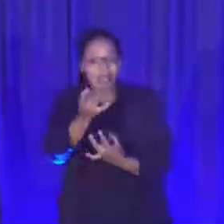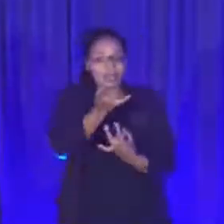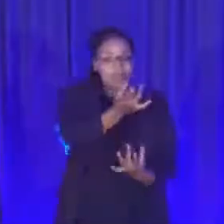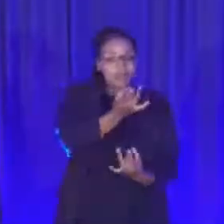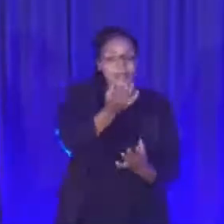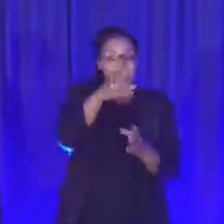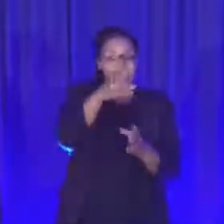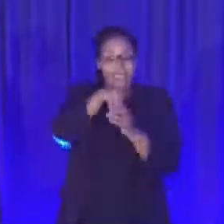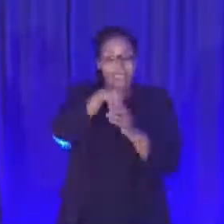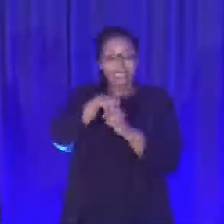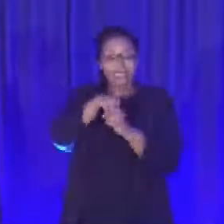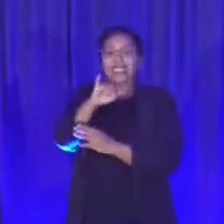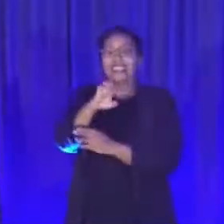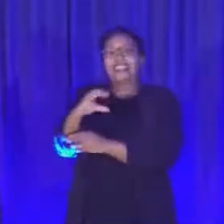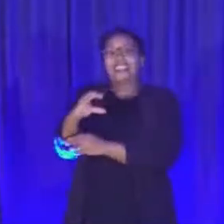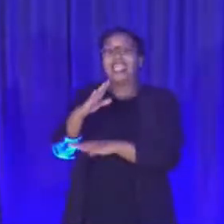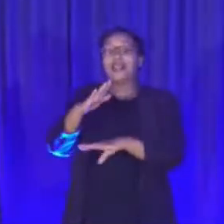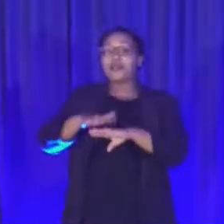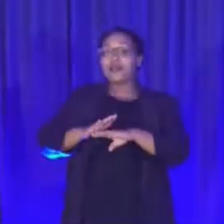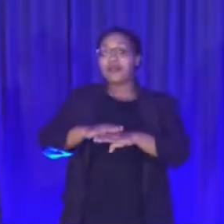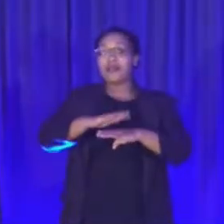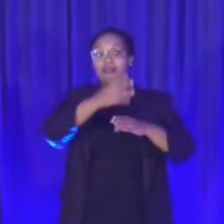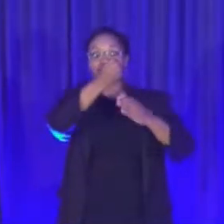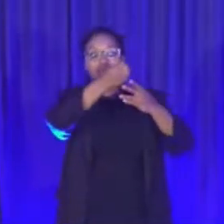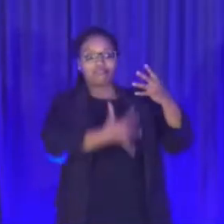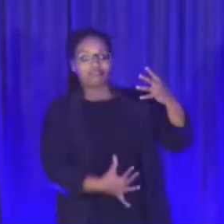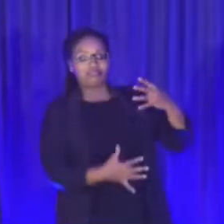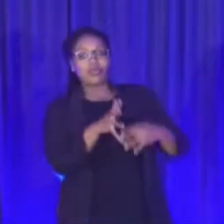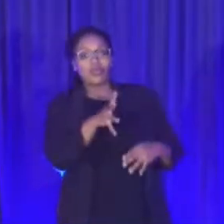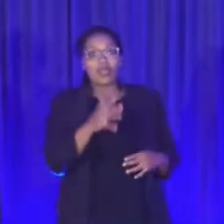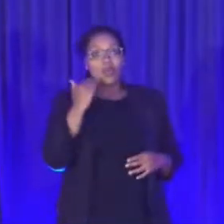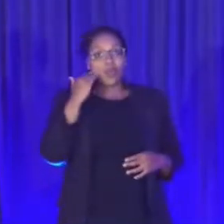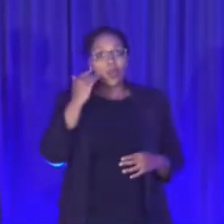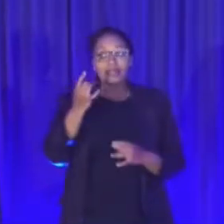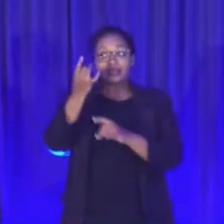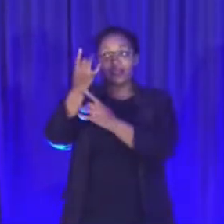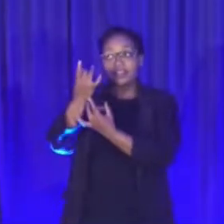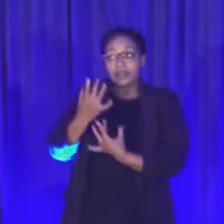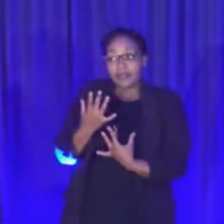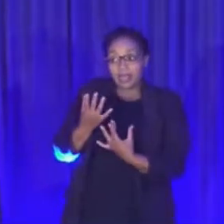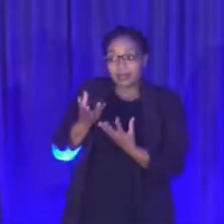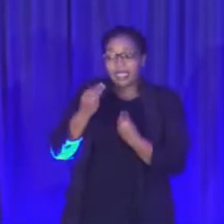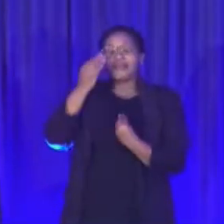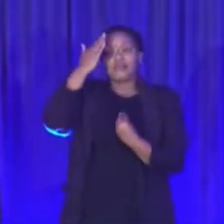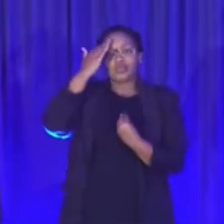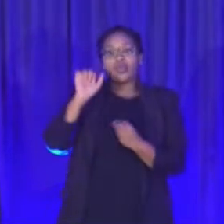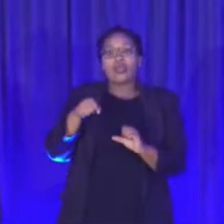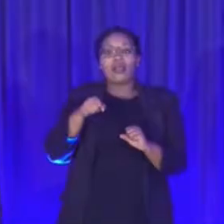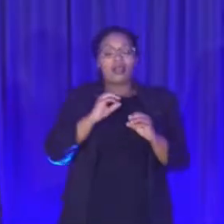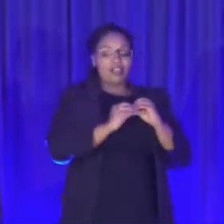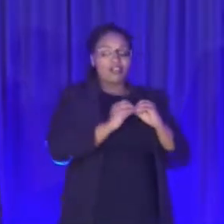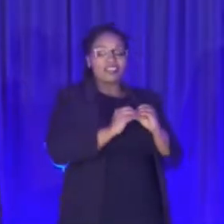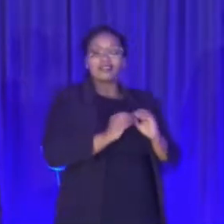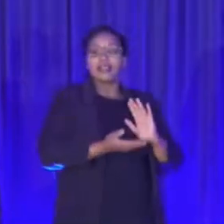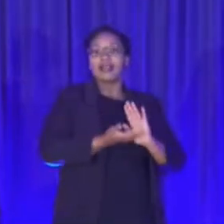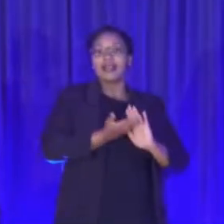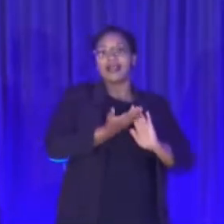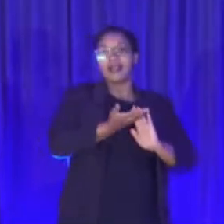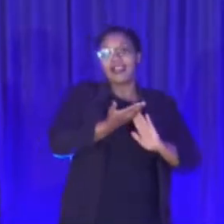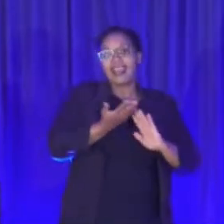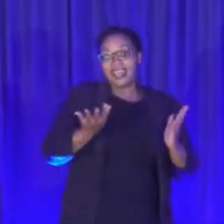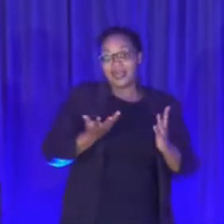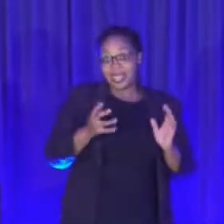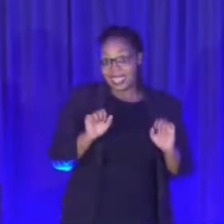and a whole lot more in terms of that. When you have feedback, you know which loopholes to close and you know what to do better, right? Yes,